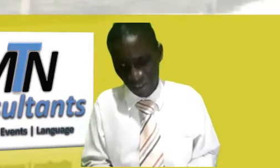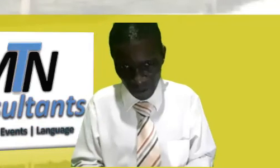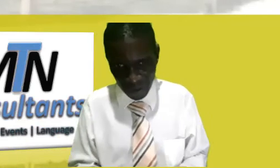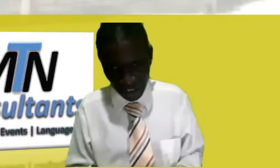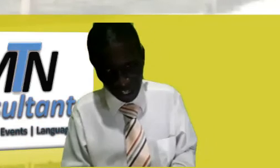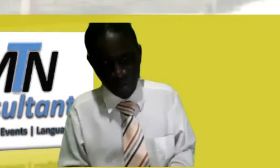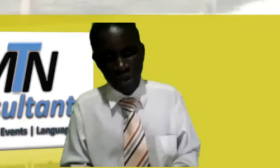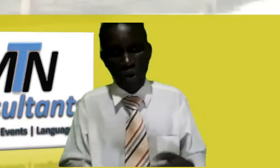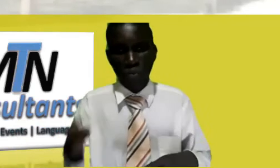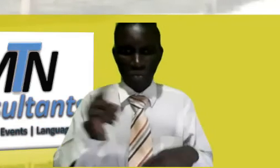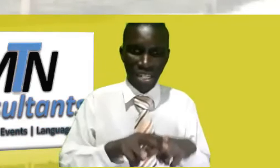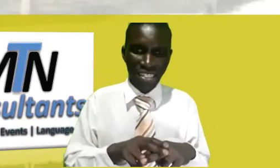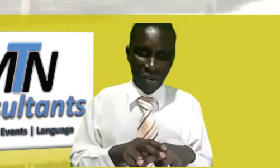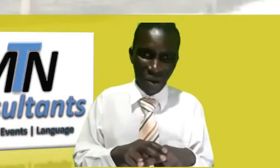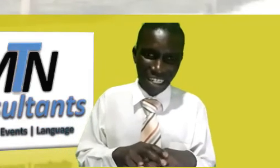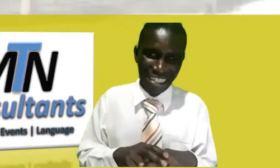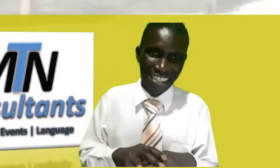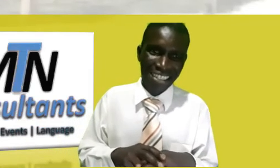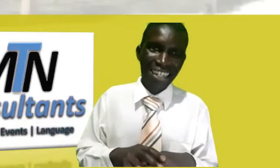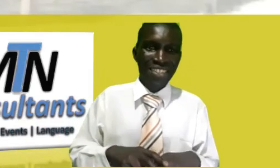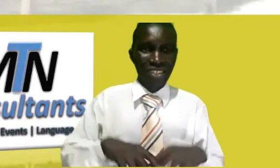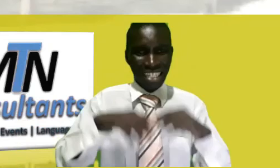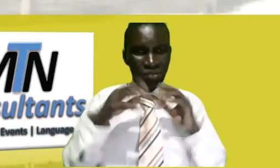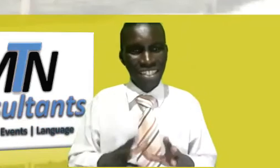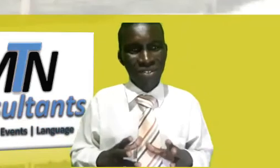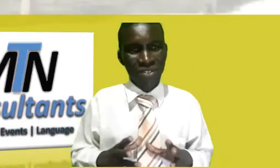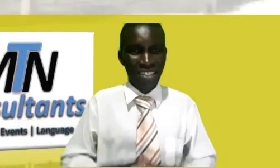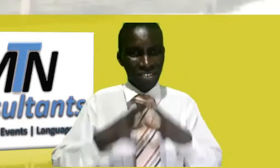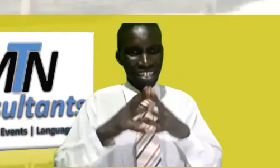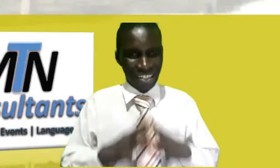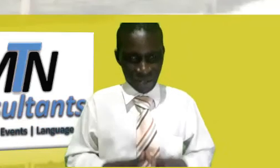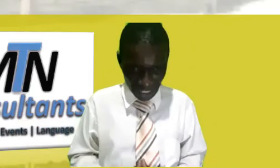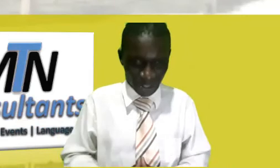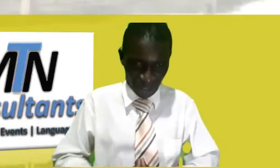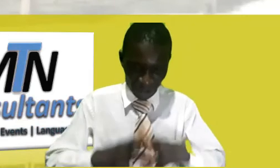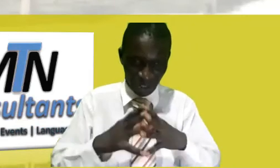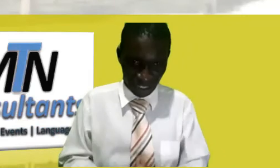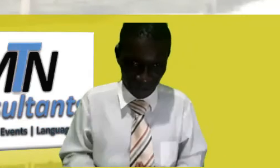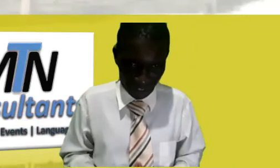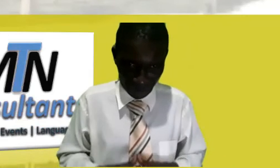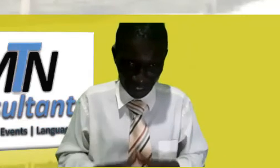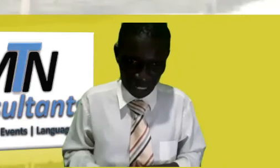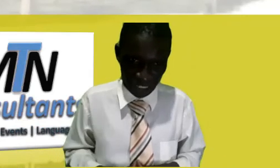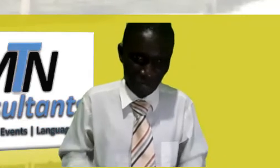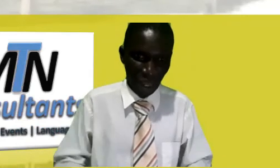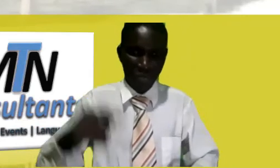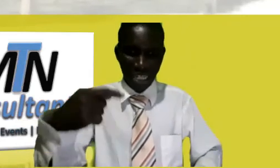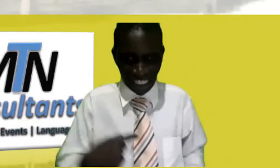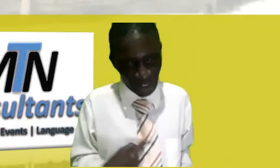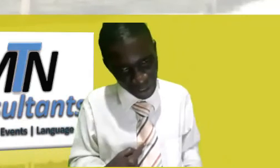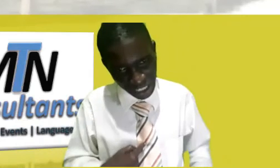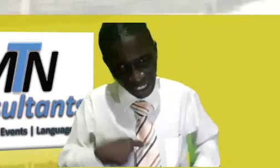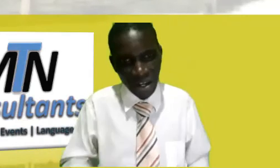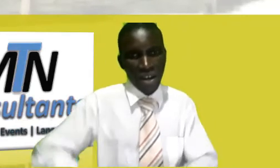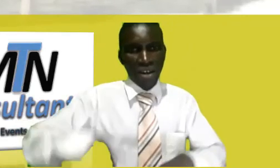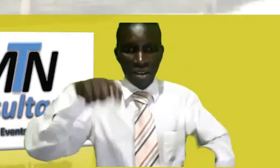give you the name. So we'll be building on. So I just wanted today to say you introduce yourself to a deaf person by pointing